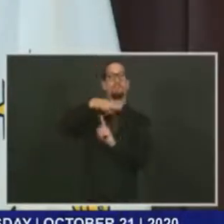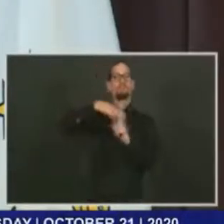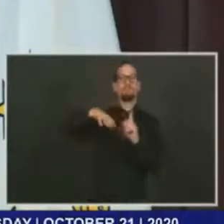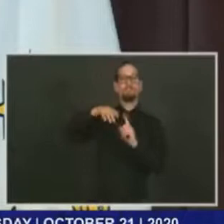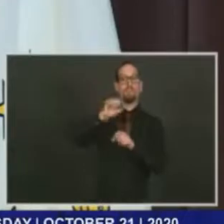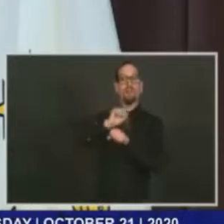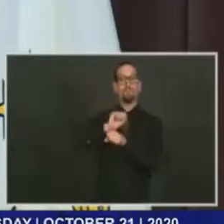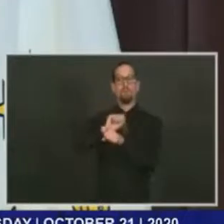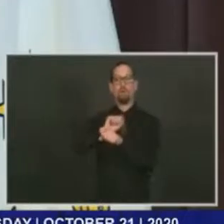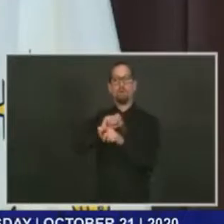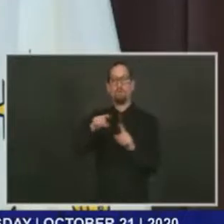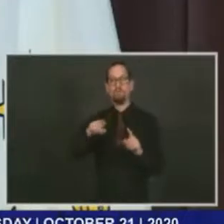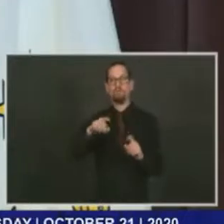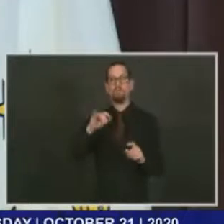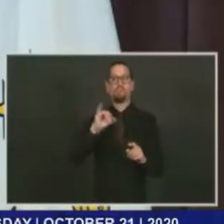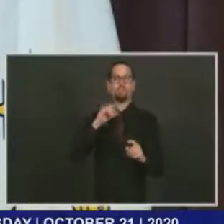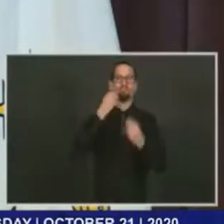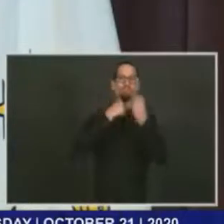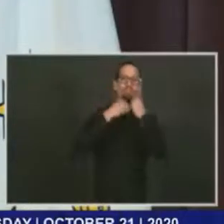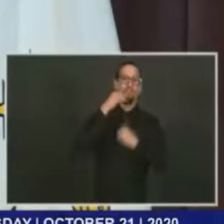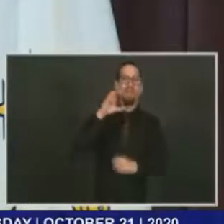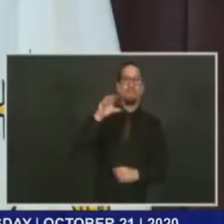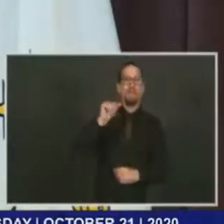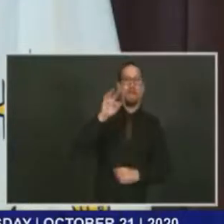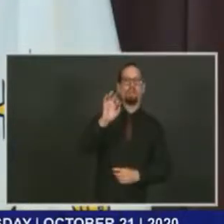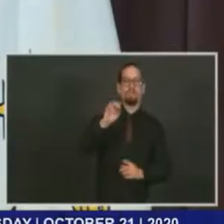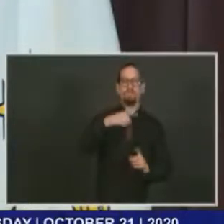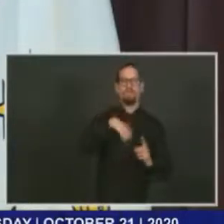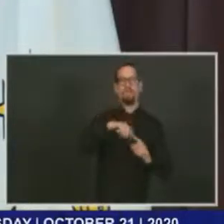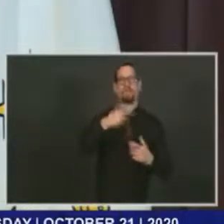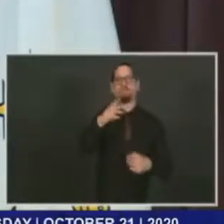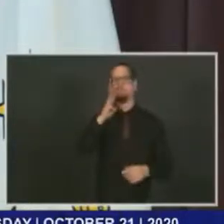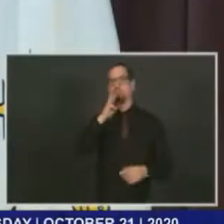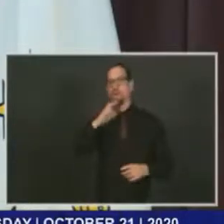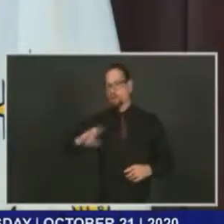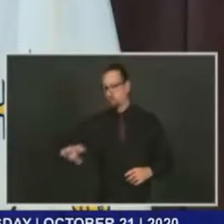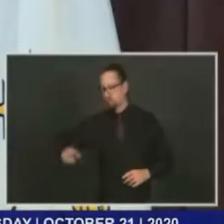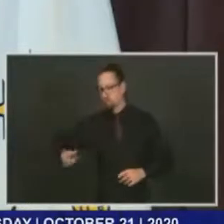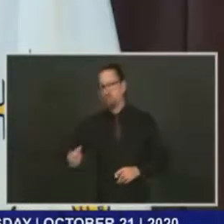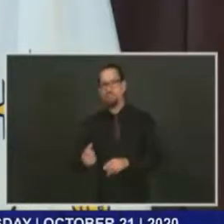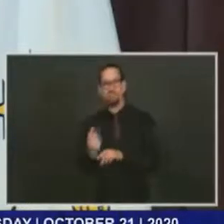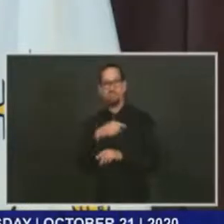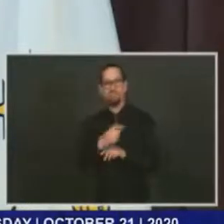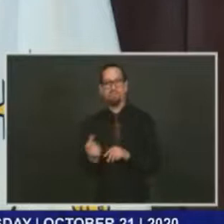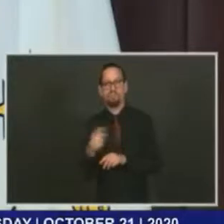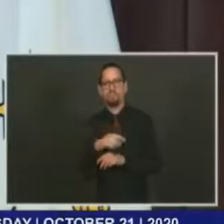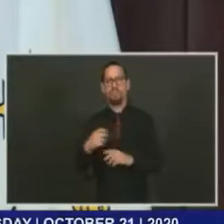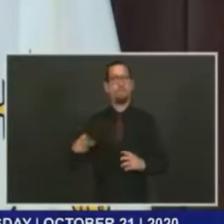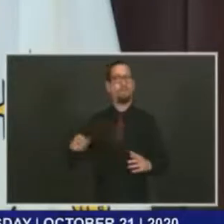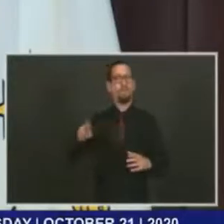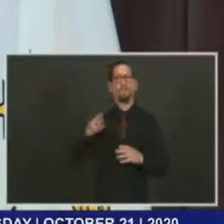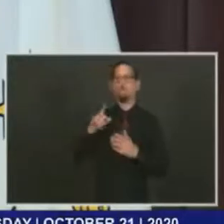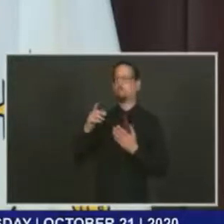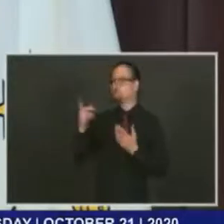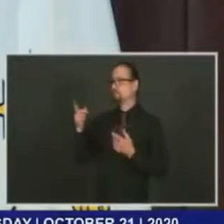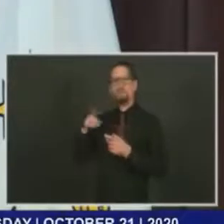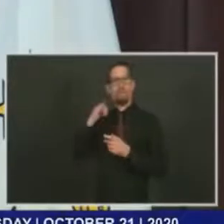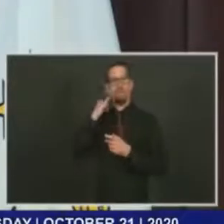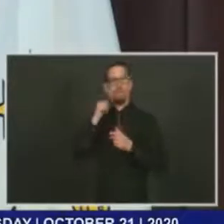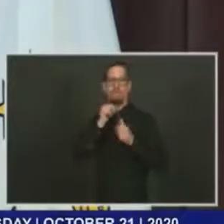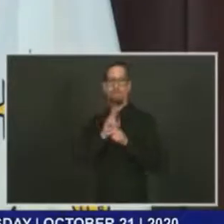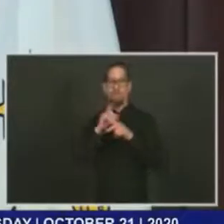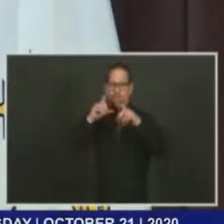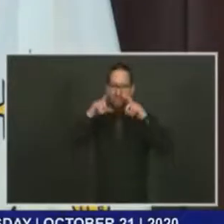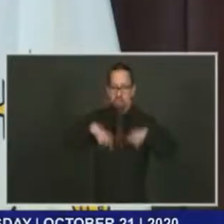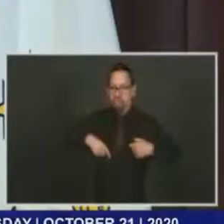areas, we are going to issue fines for each employee without a mask on. The same goes for people